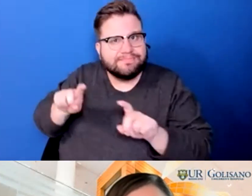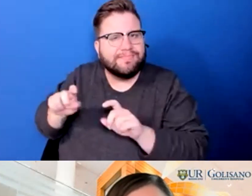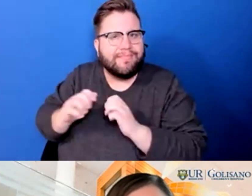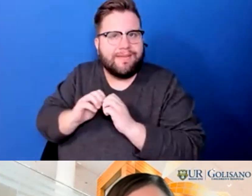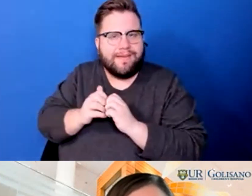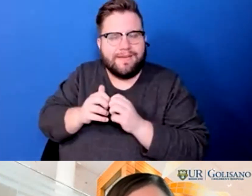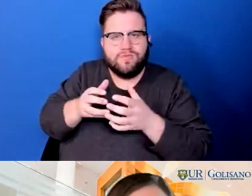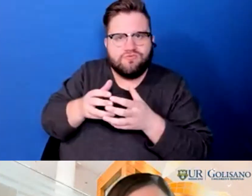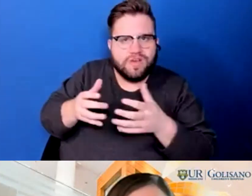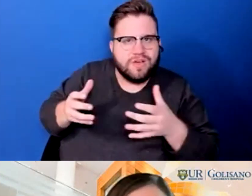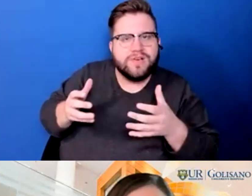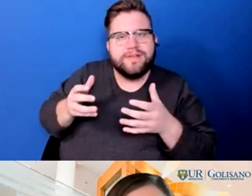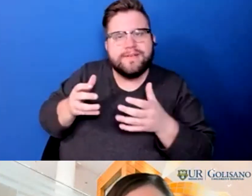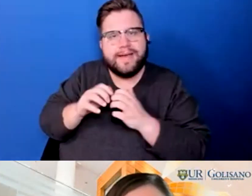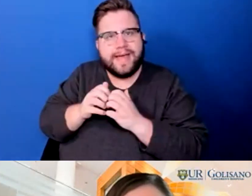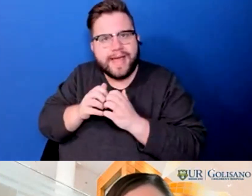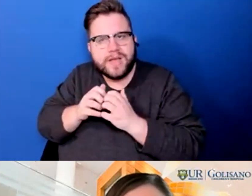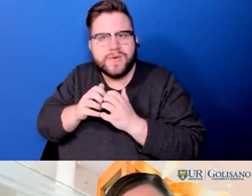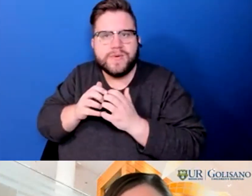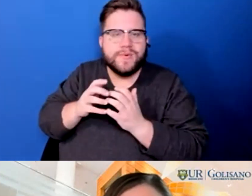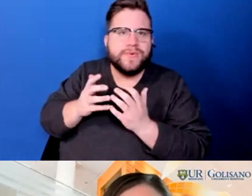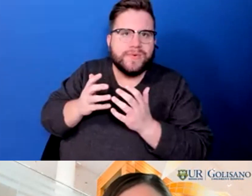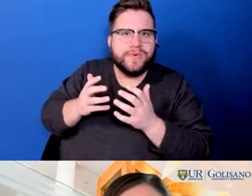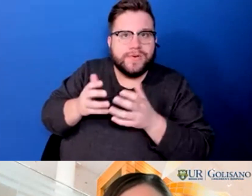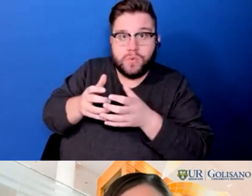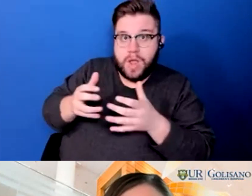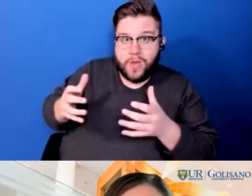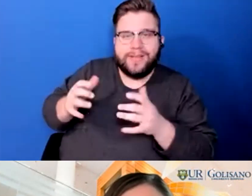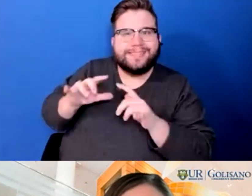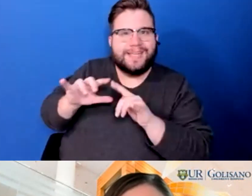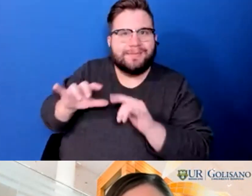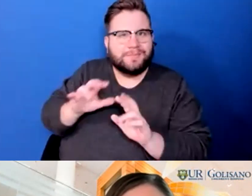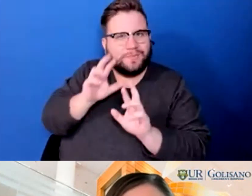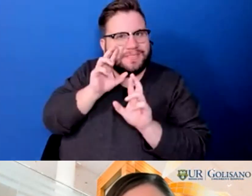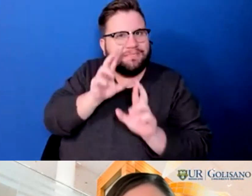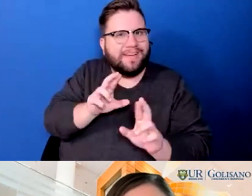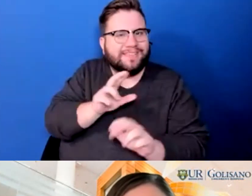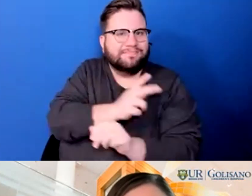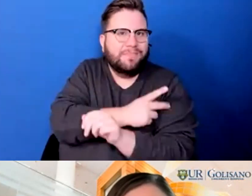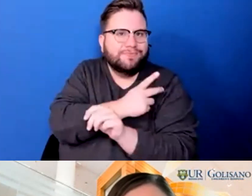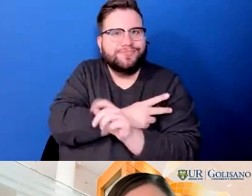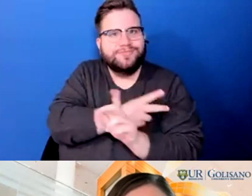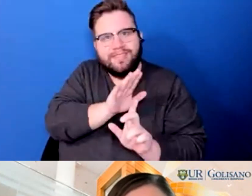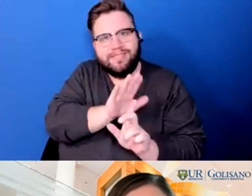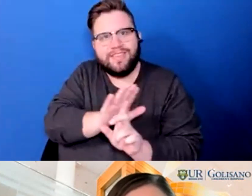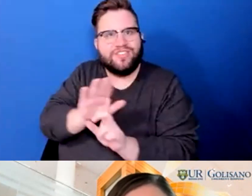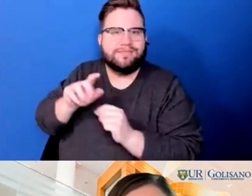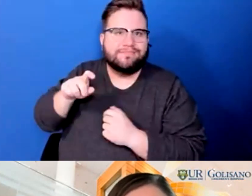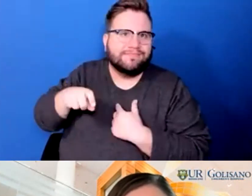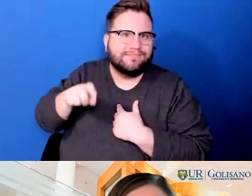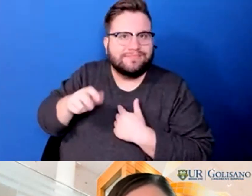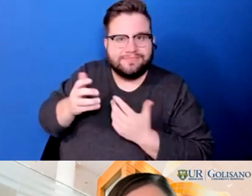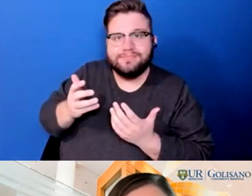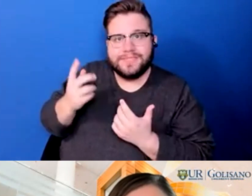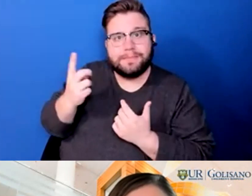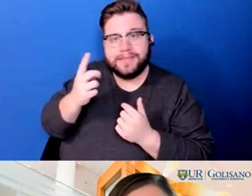that is cognizant of these kinds of issues. One interesting thing that I've heard from some people is about, even with